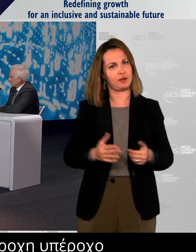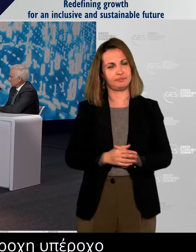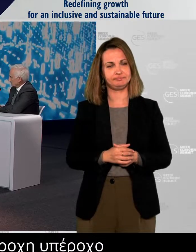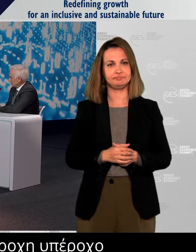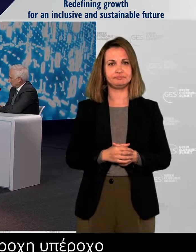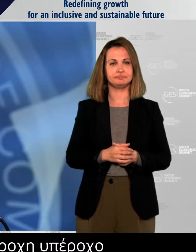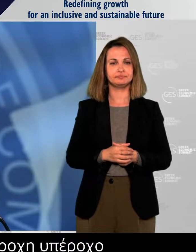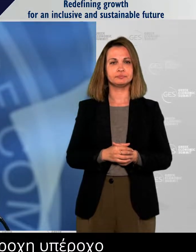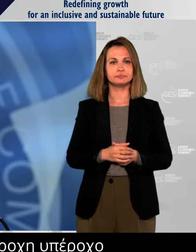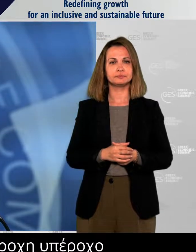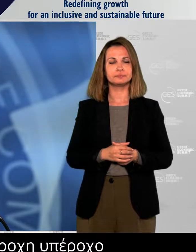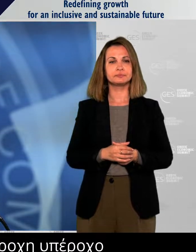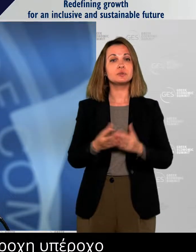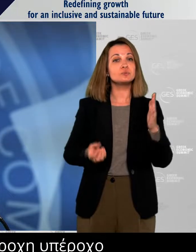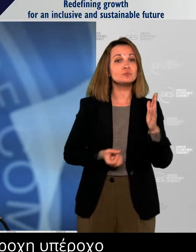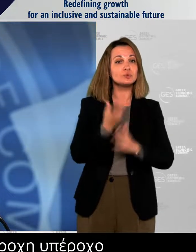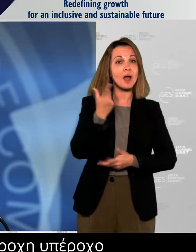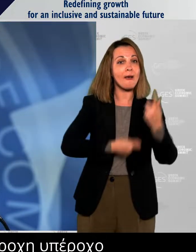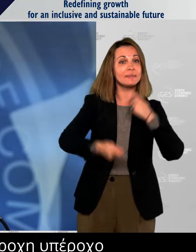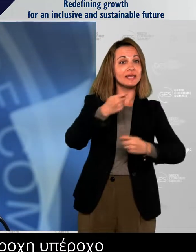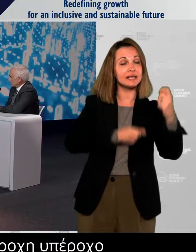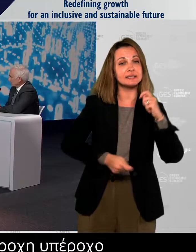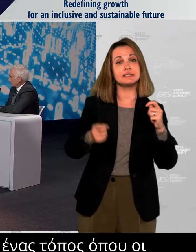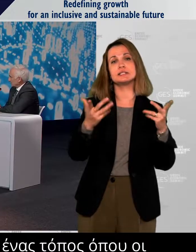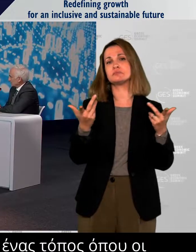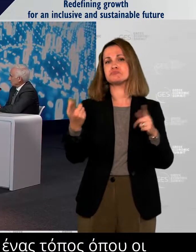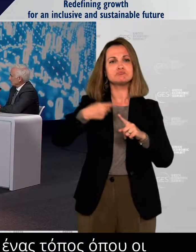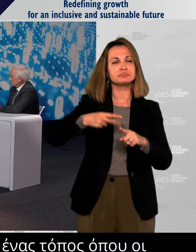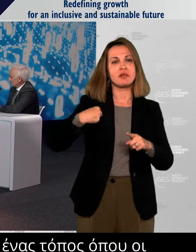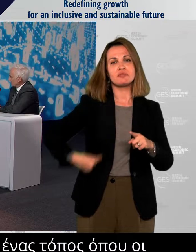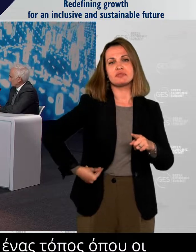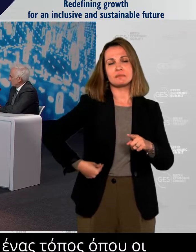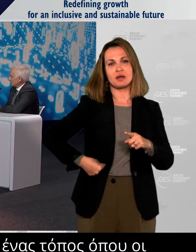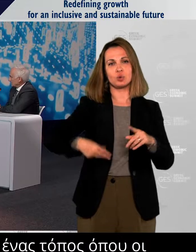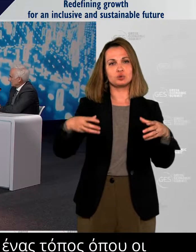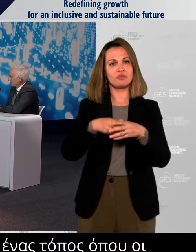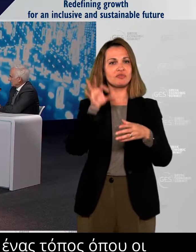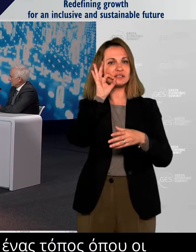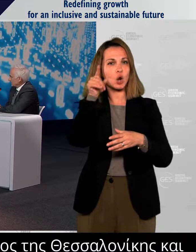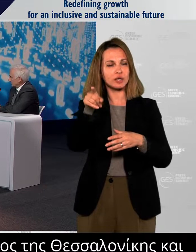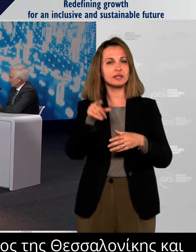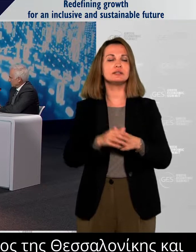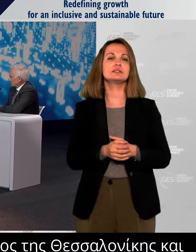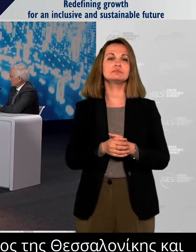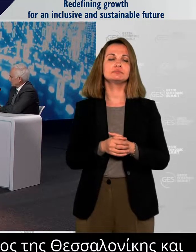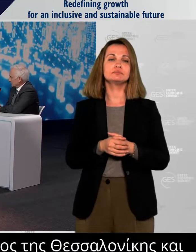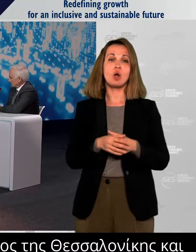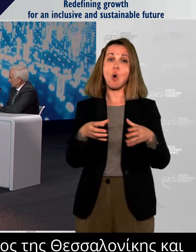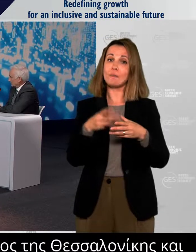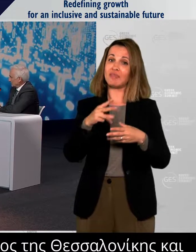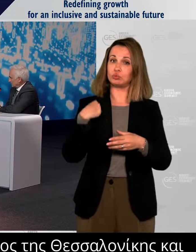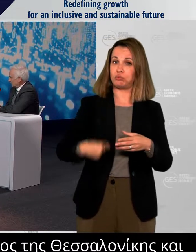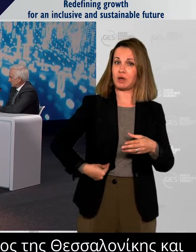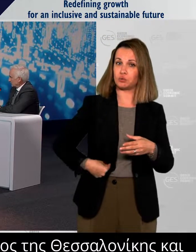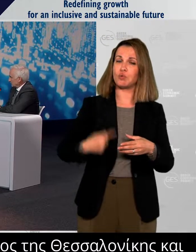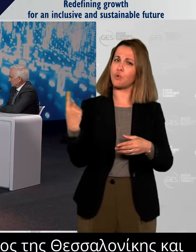leaders, the mayor of the city of Saloniki and his team, our partners, everyone will find a place to partner